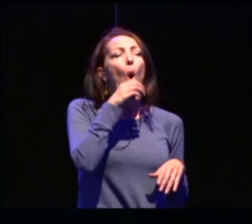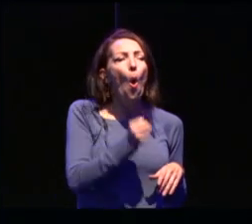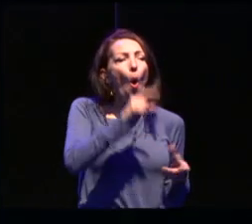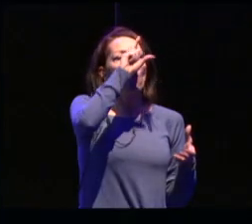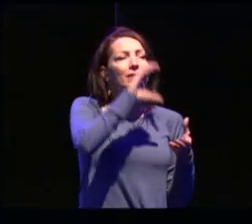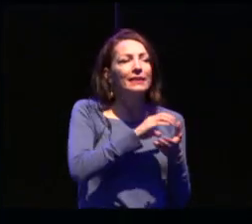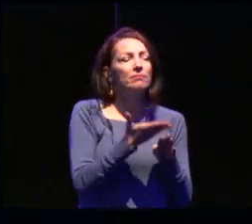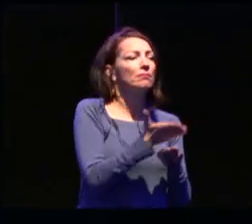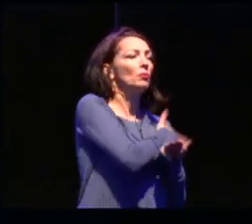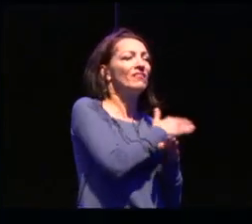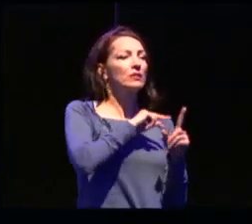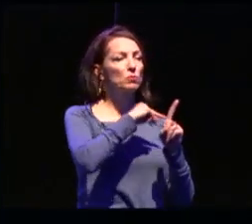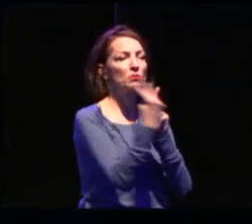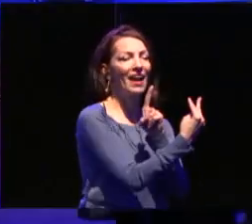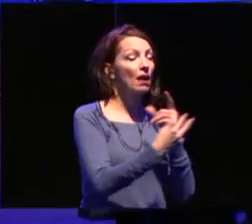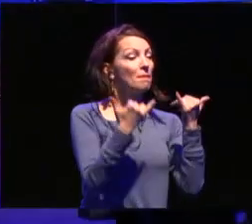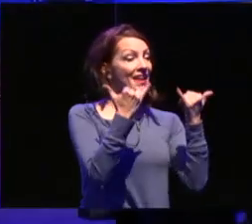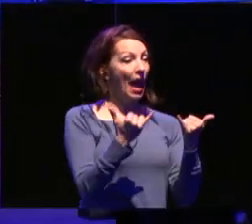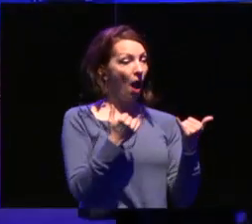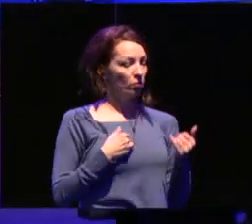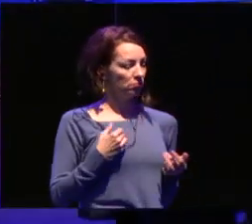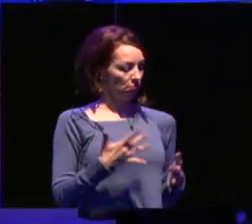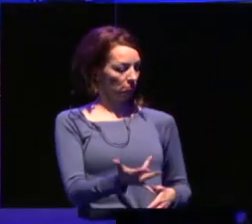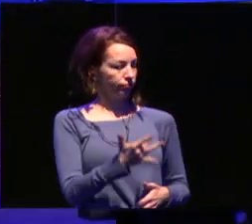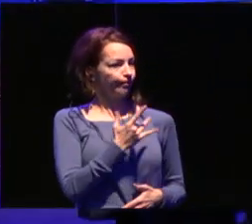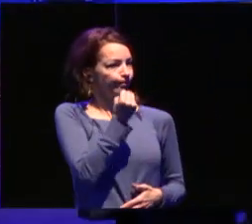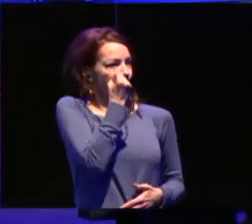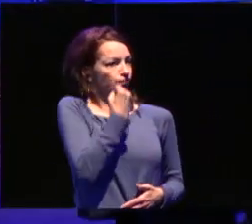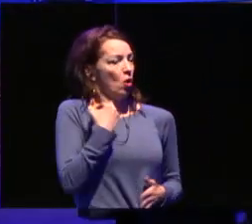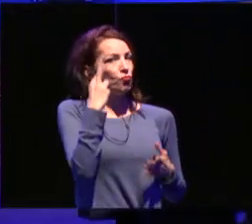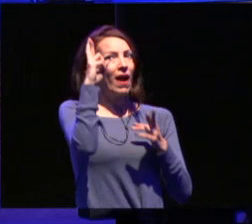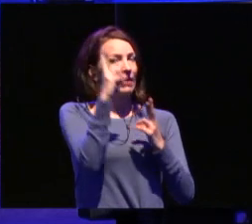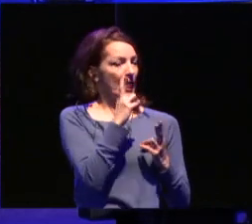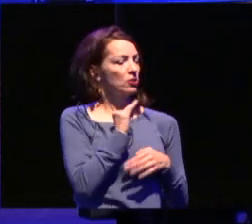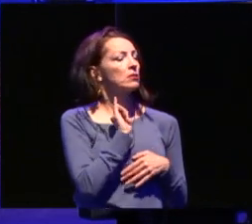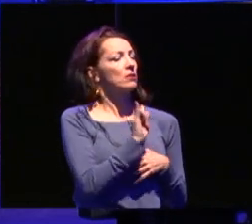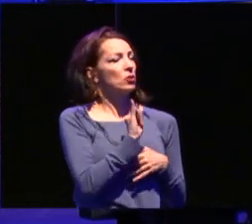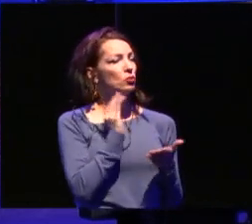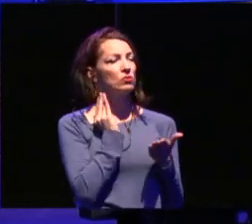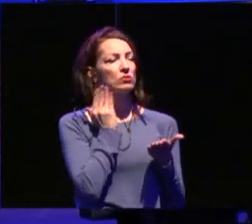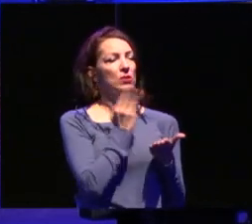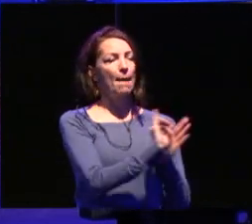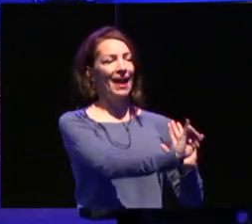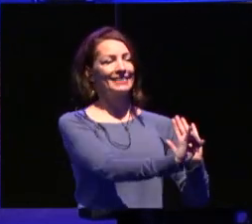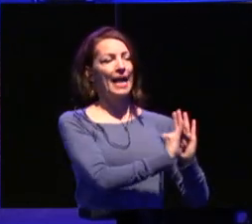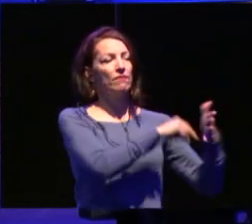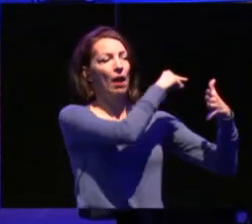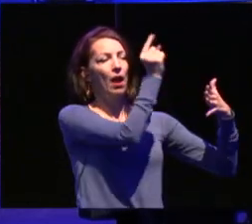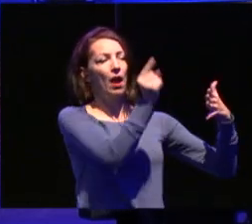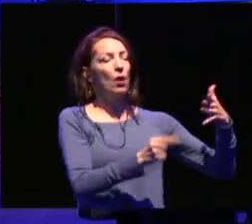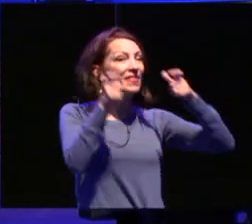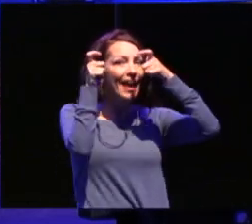point of view. So in a moment of insight and revelation, you stop identifying with